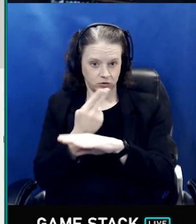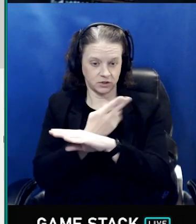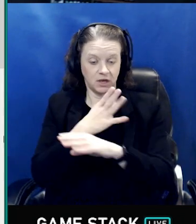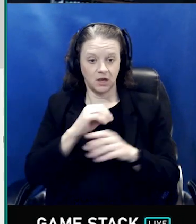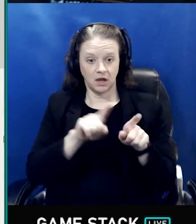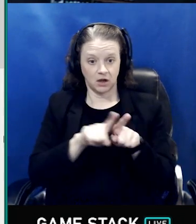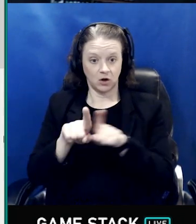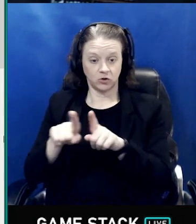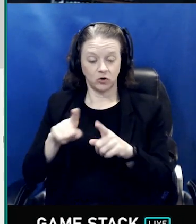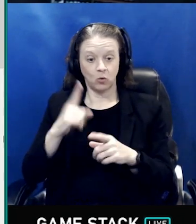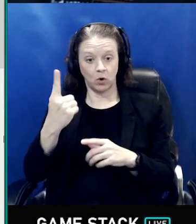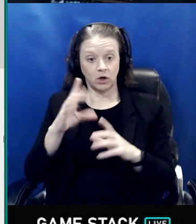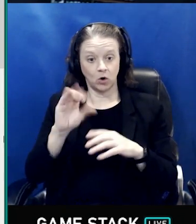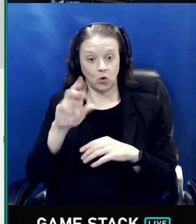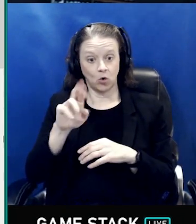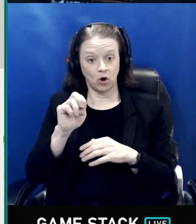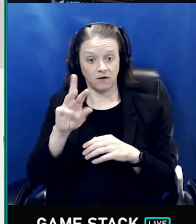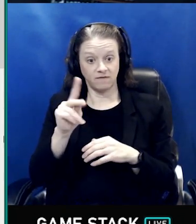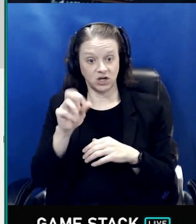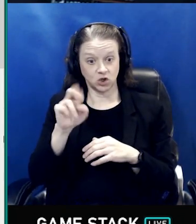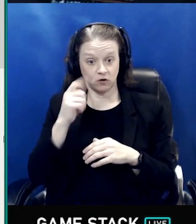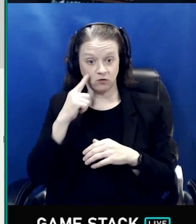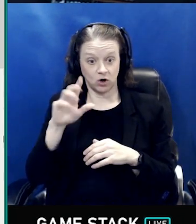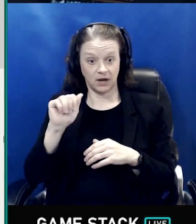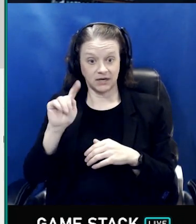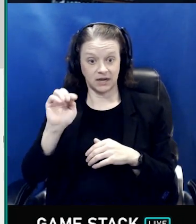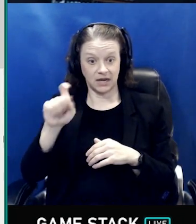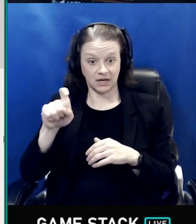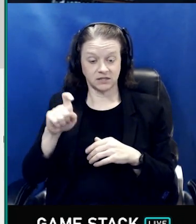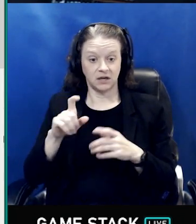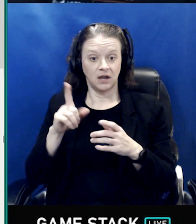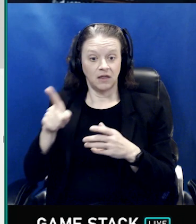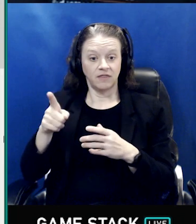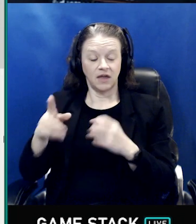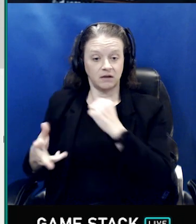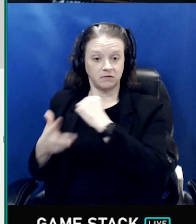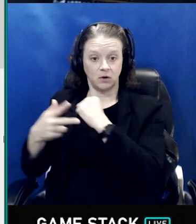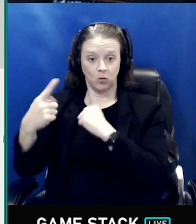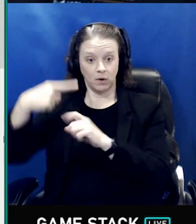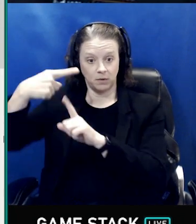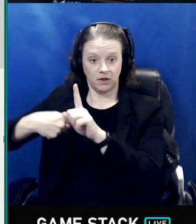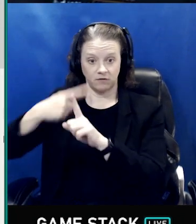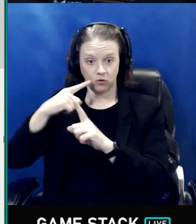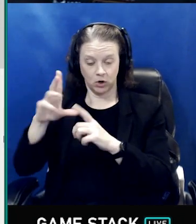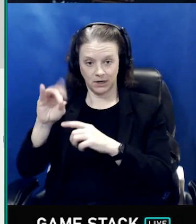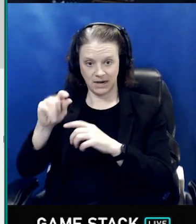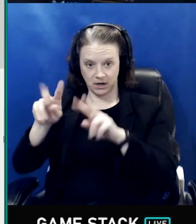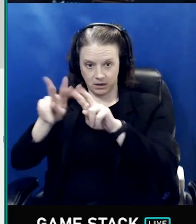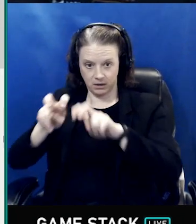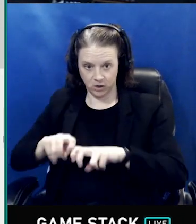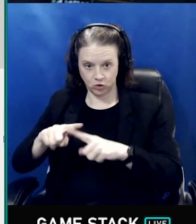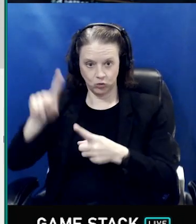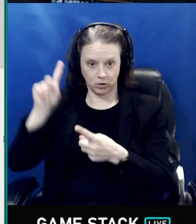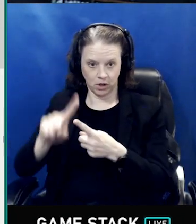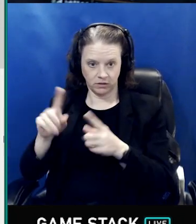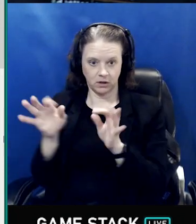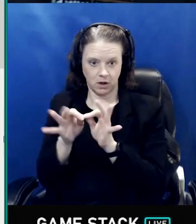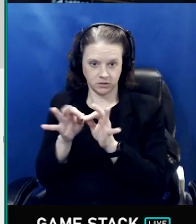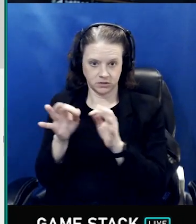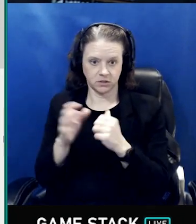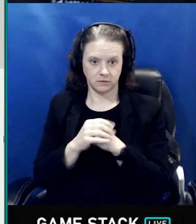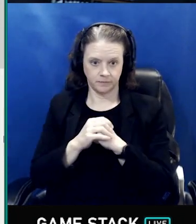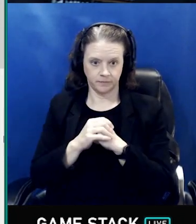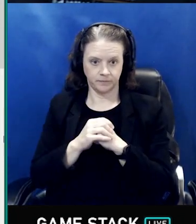ADX, they archive all the logs more than 1 month to data extraction to cut the cost. And